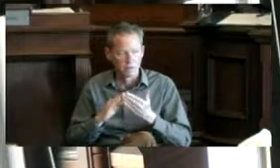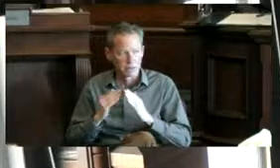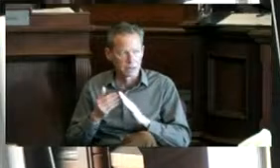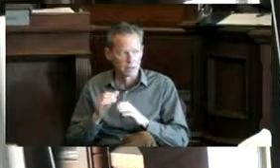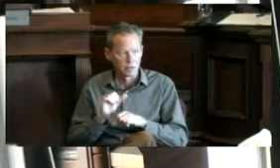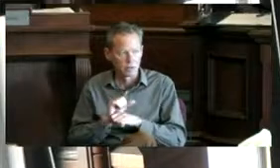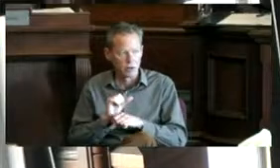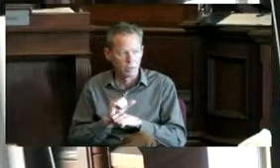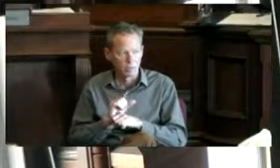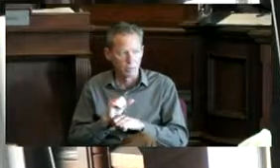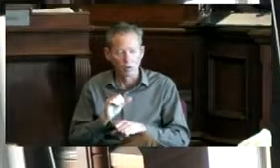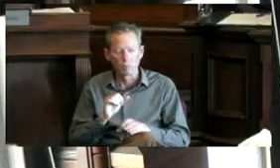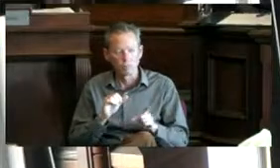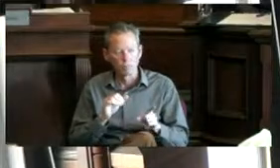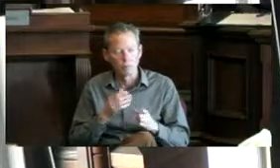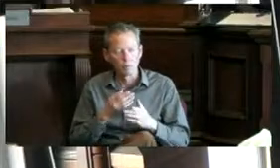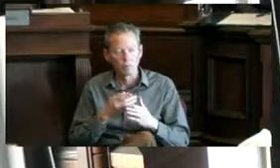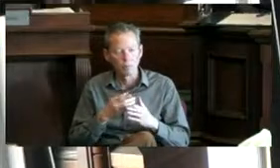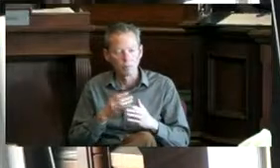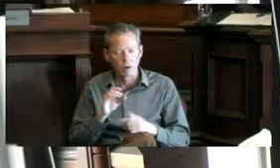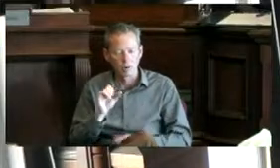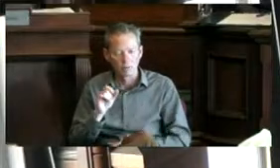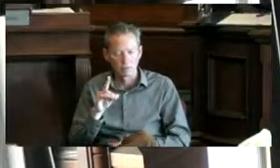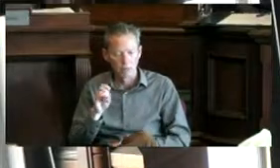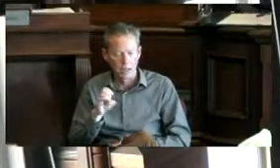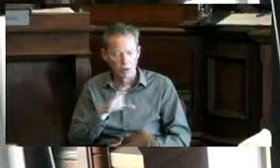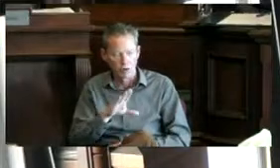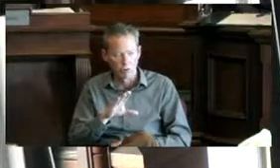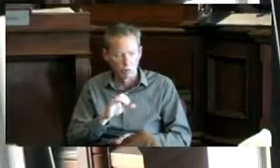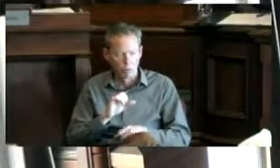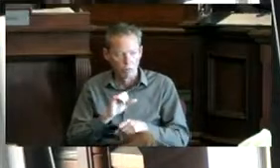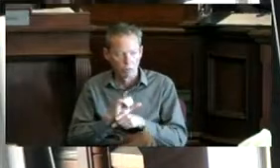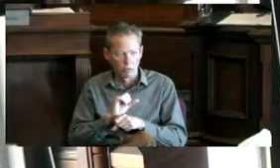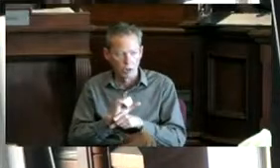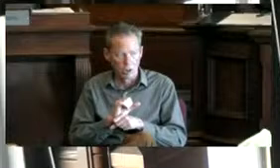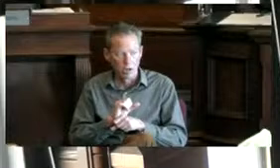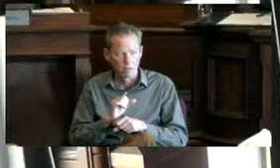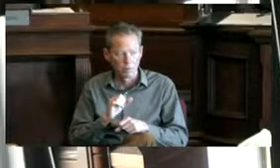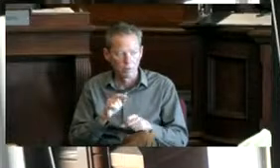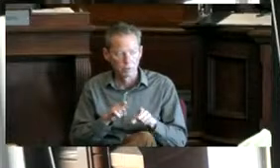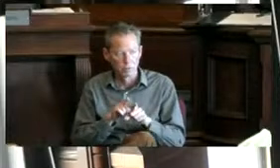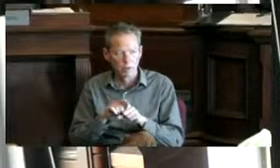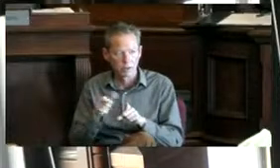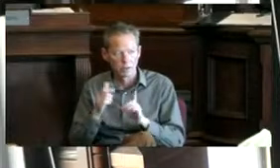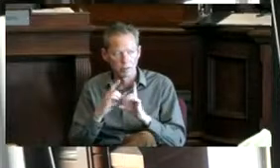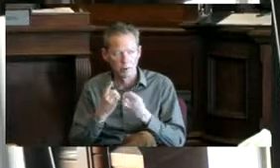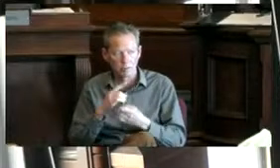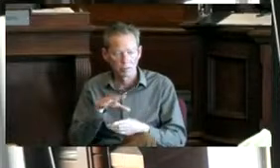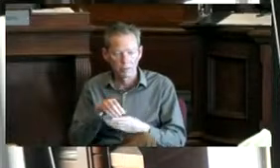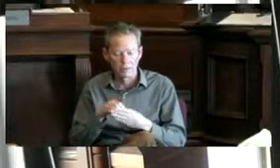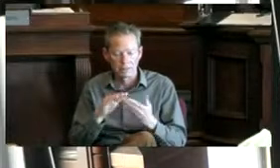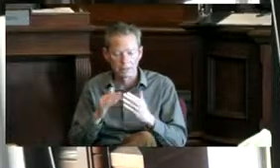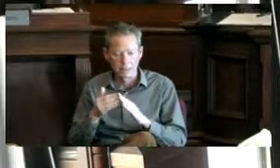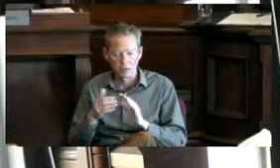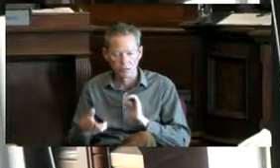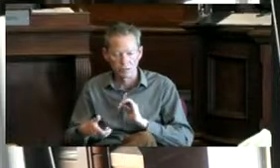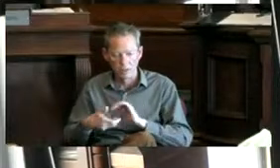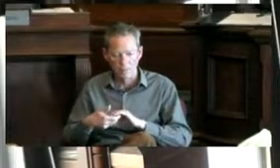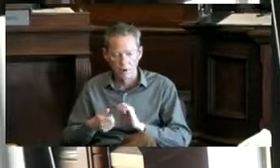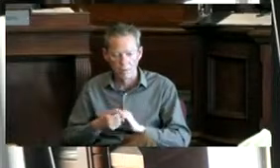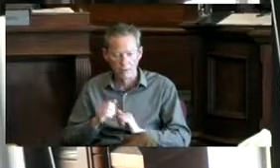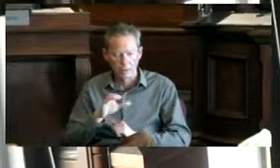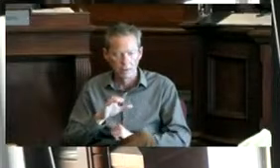as Ms. McCallum's job as part of emerging initiatives, as well as other departments within the city to collaborate with the county.